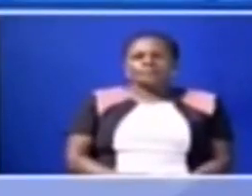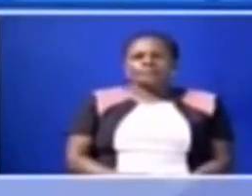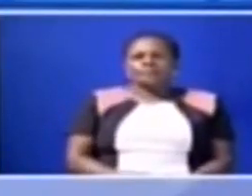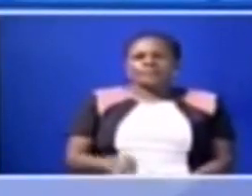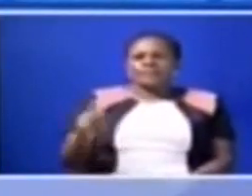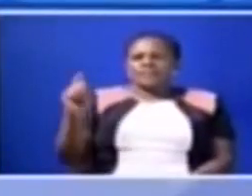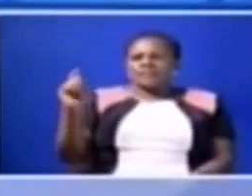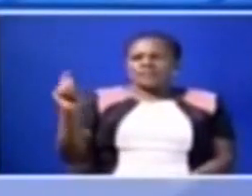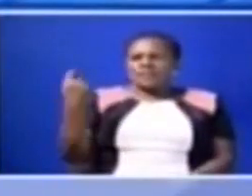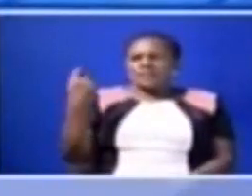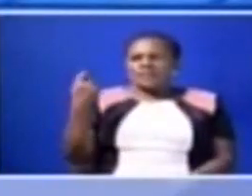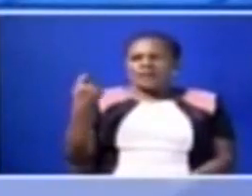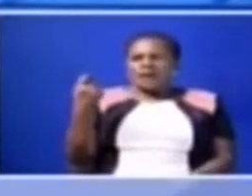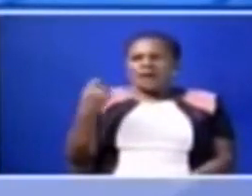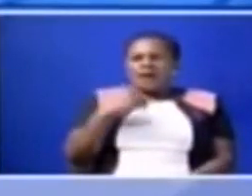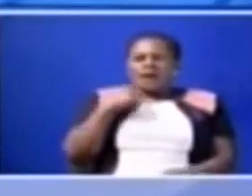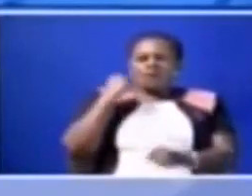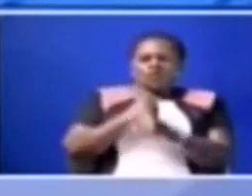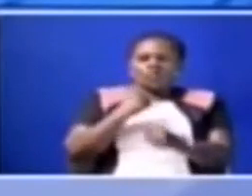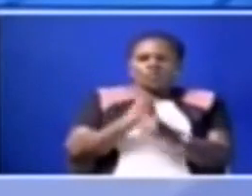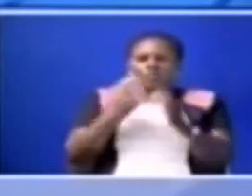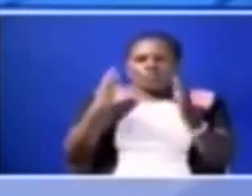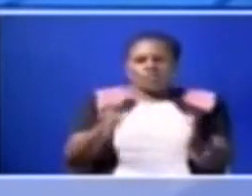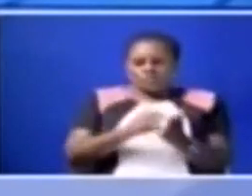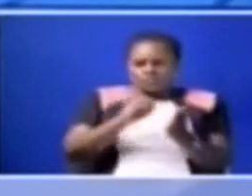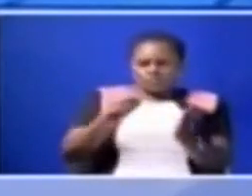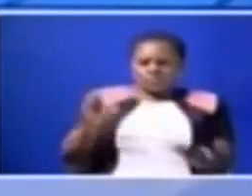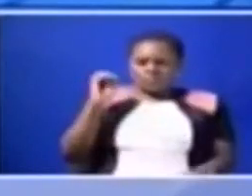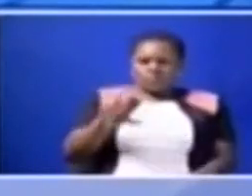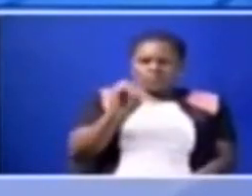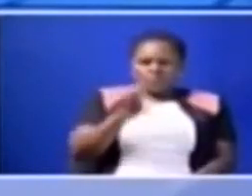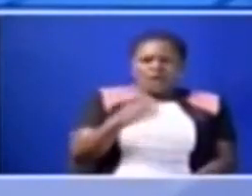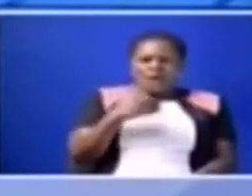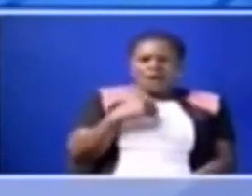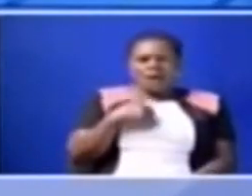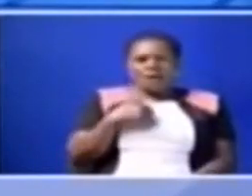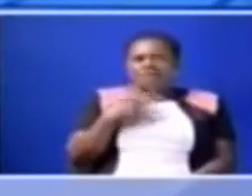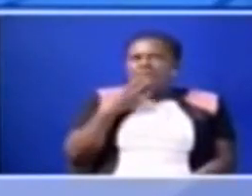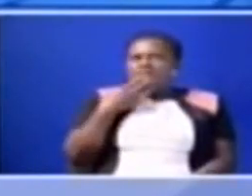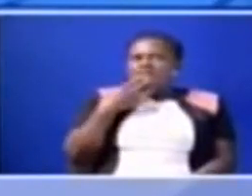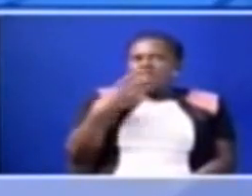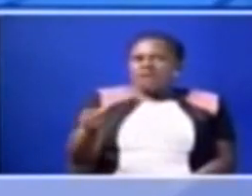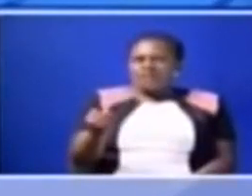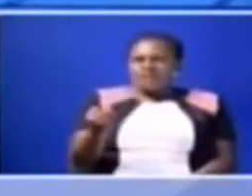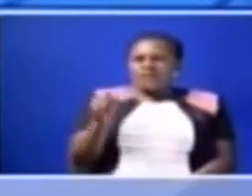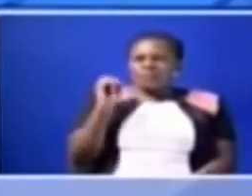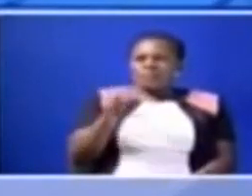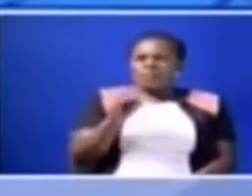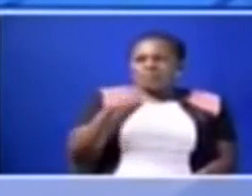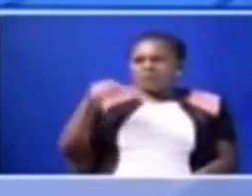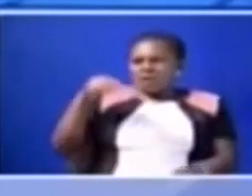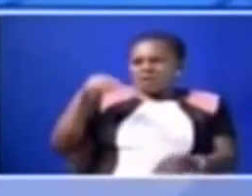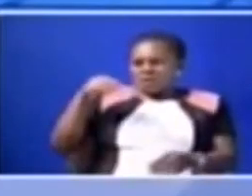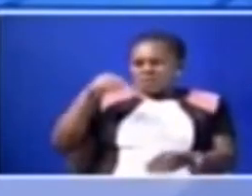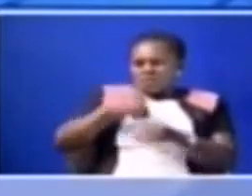Kenya still faces an uphill task in getting rid of slums amid findings that it has about 500 slums within its borders.